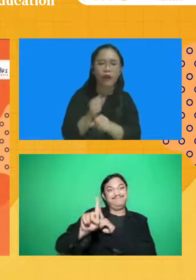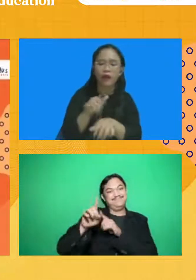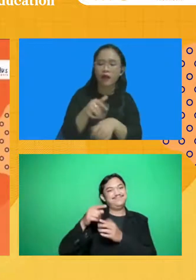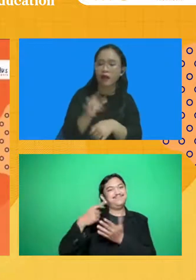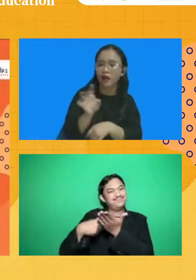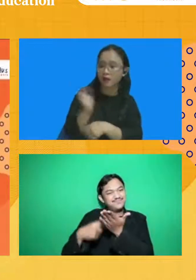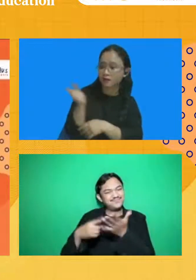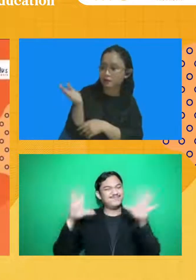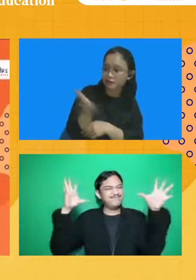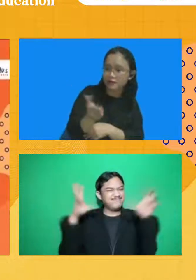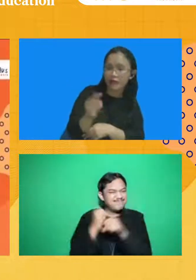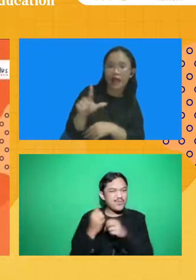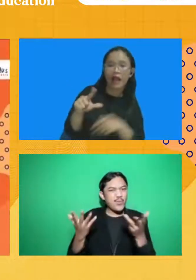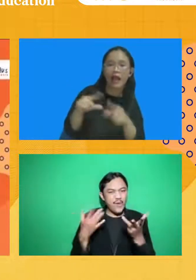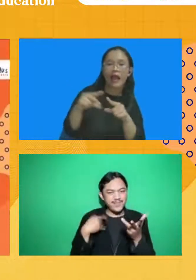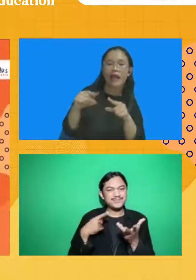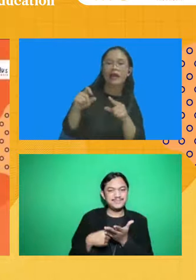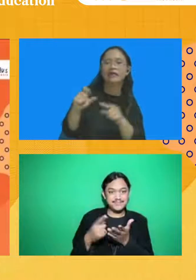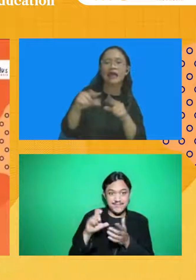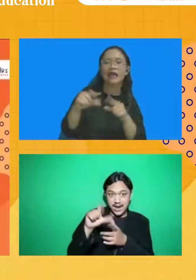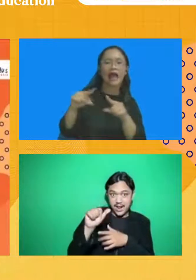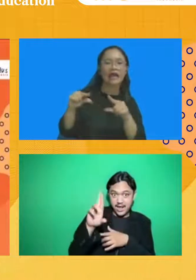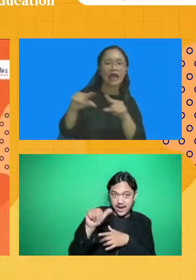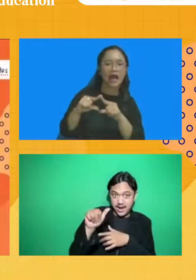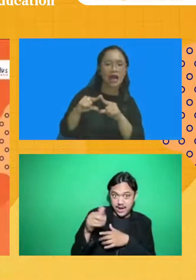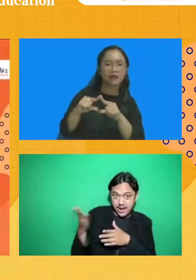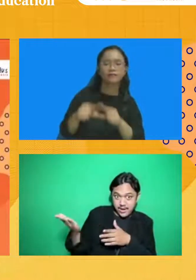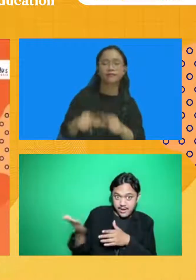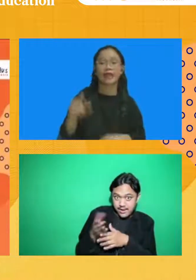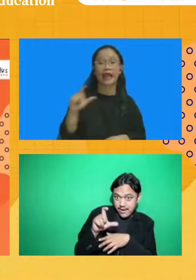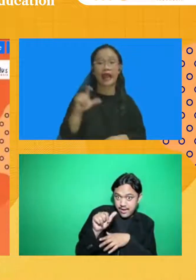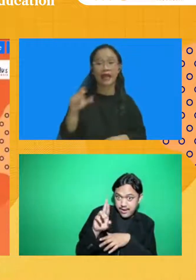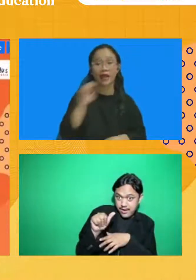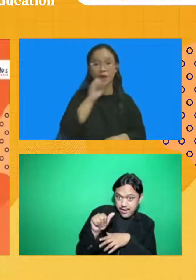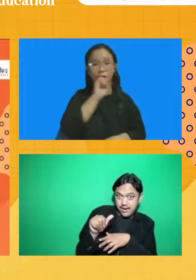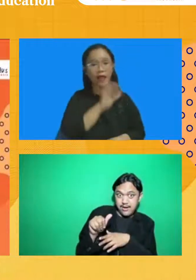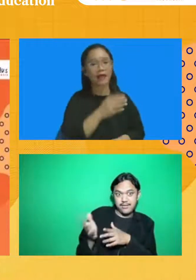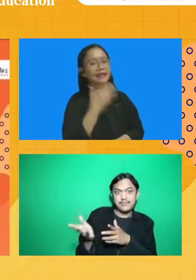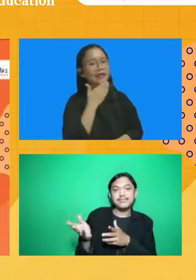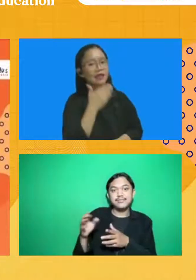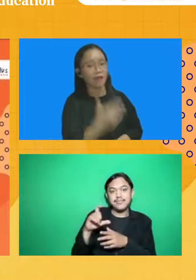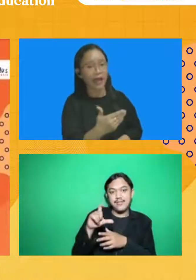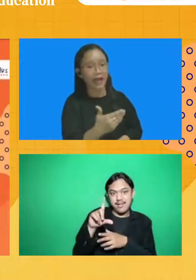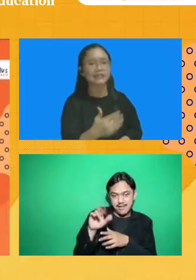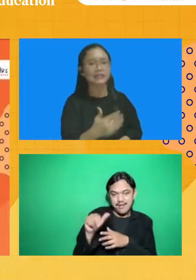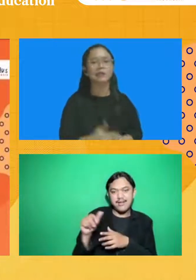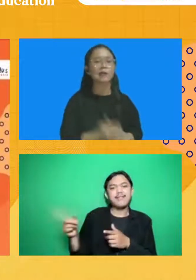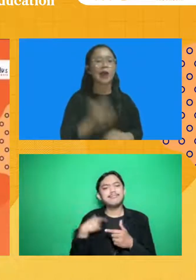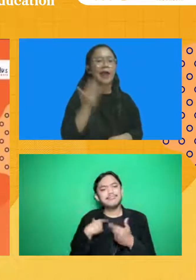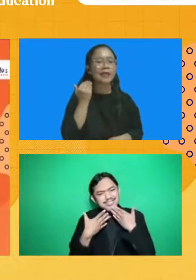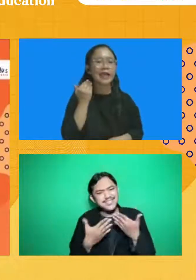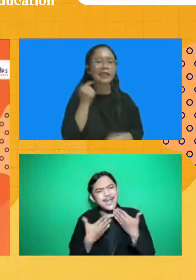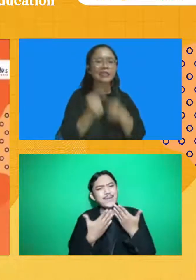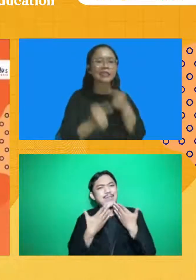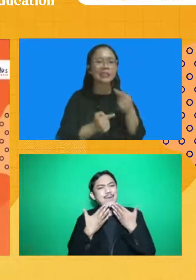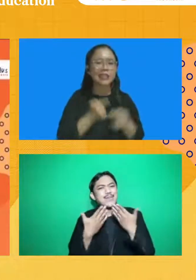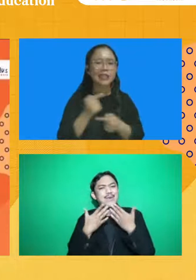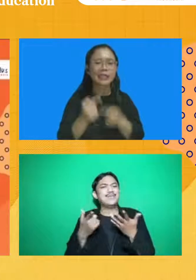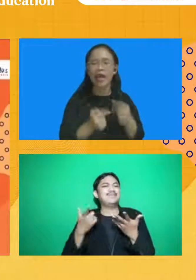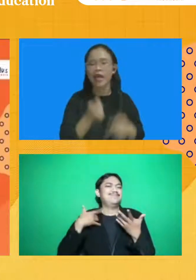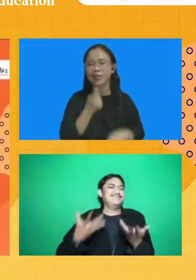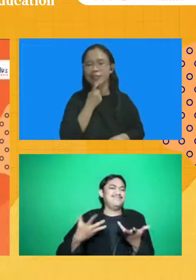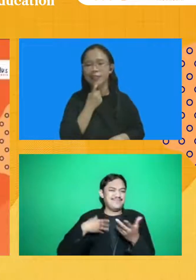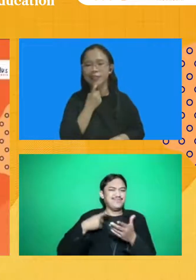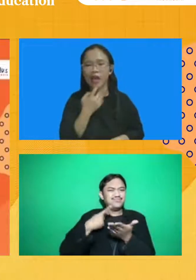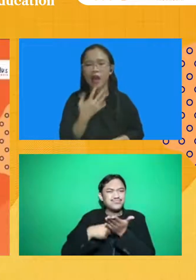Thank you. So we talked about good practices of safeguarding users in digital